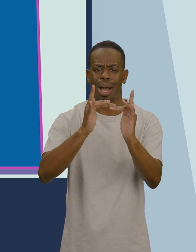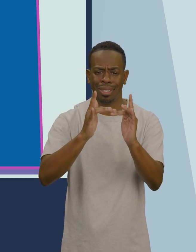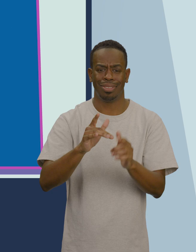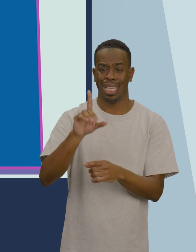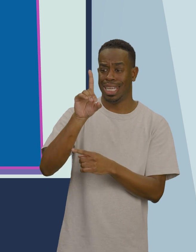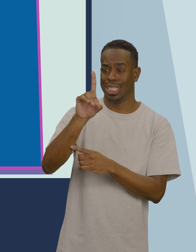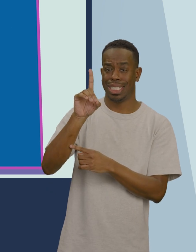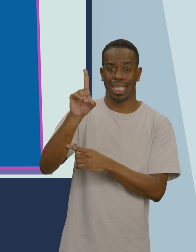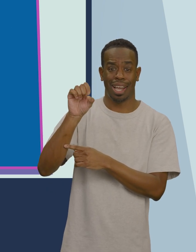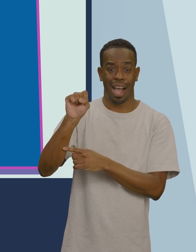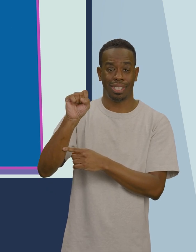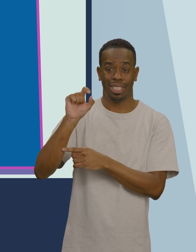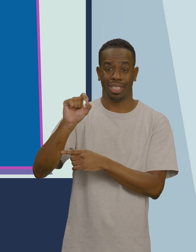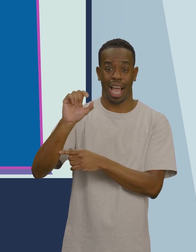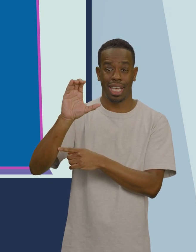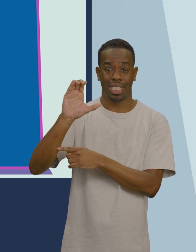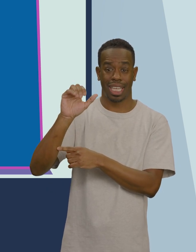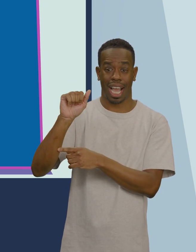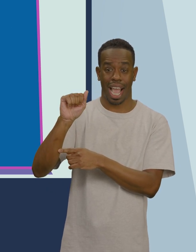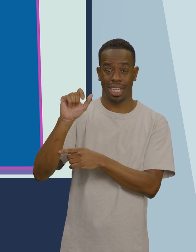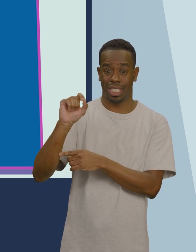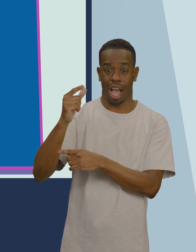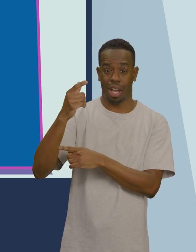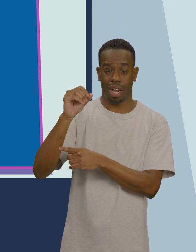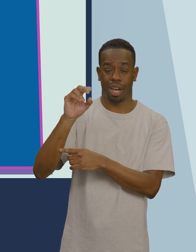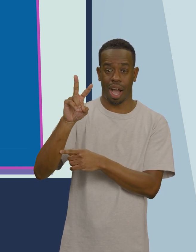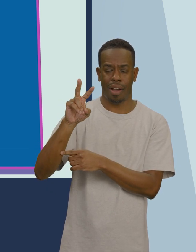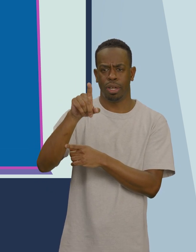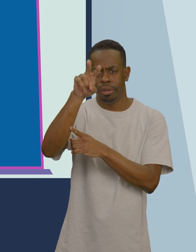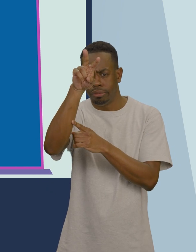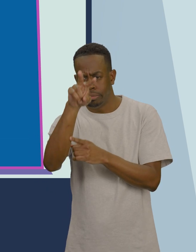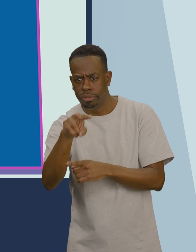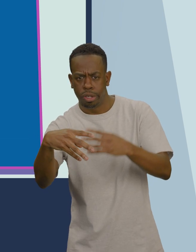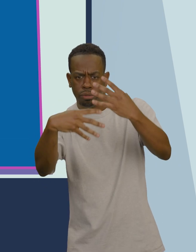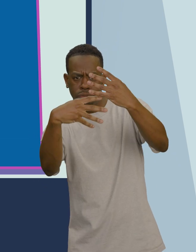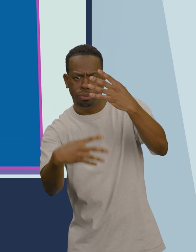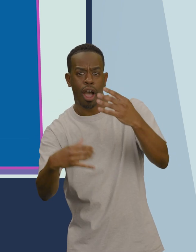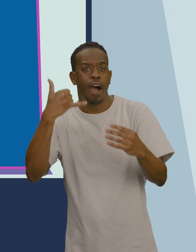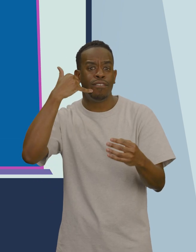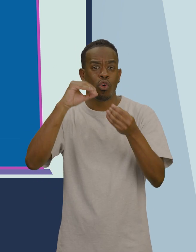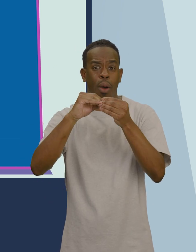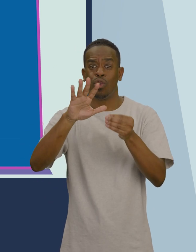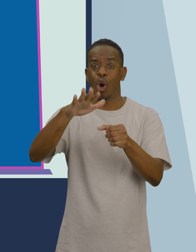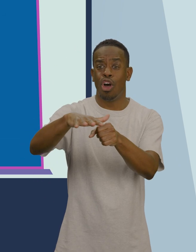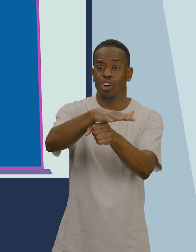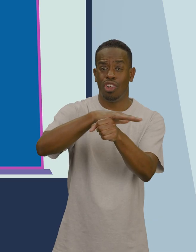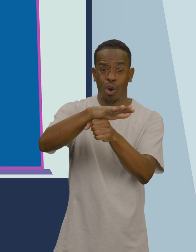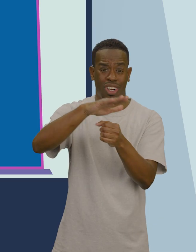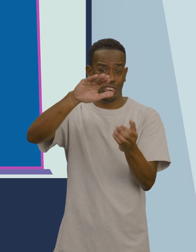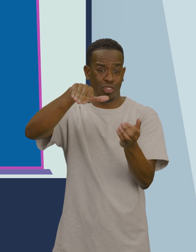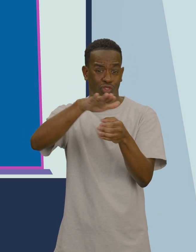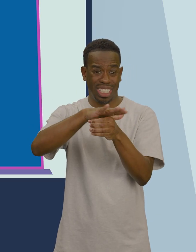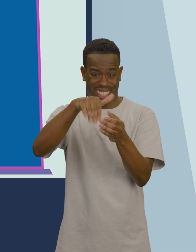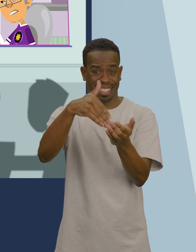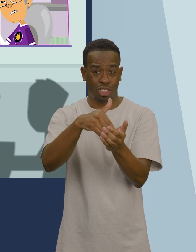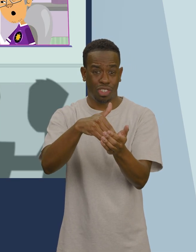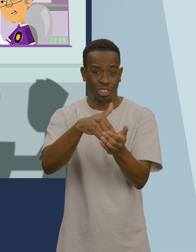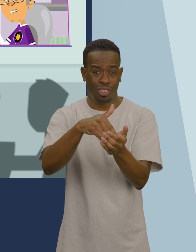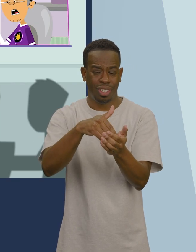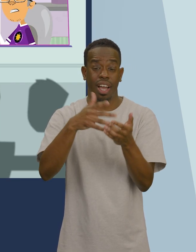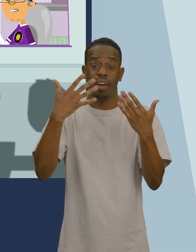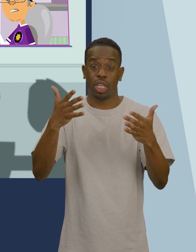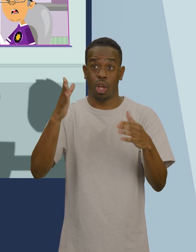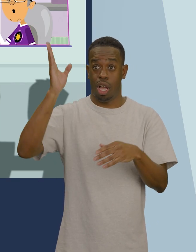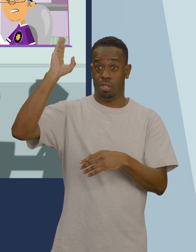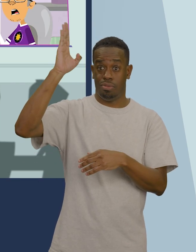to dds.ca.gov, where you can also find the web addresses and phone numbers of your local regional centers. This